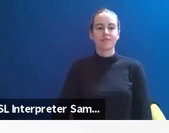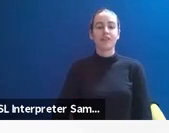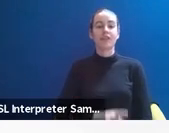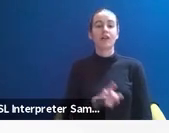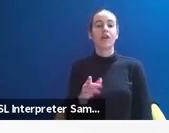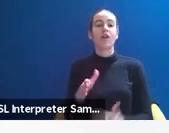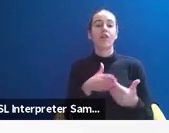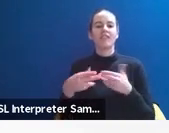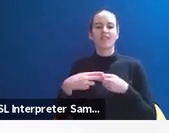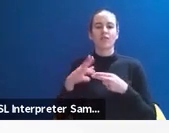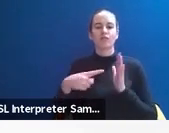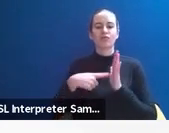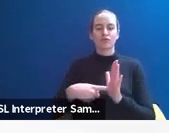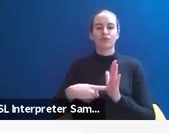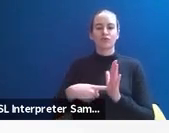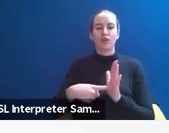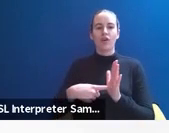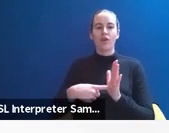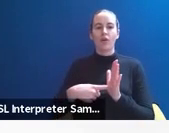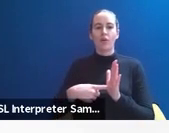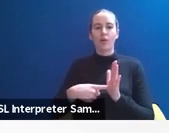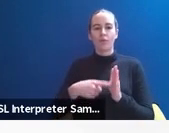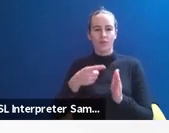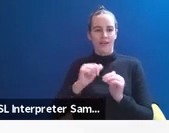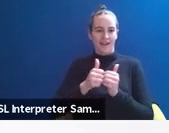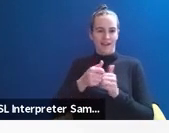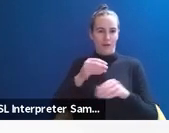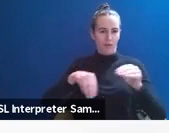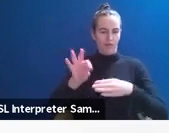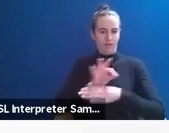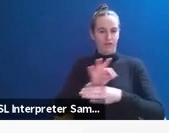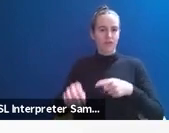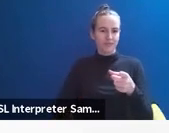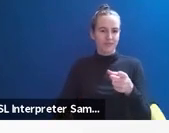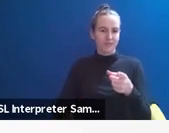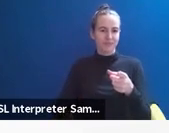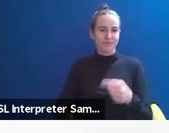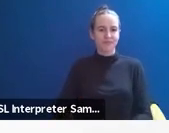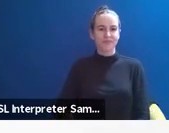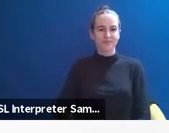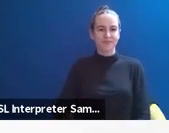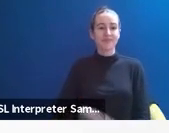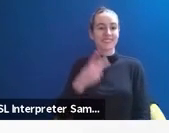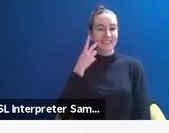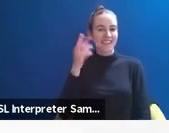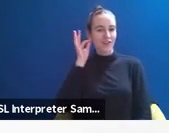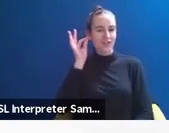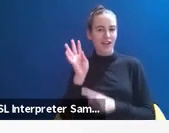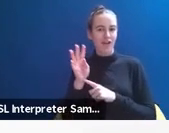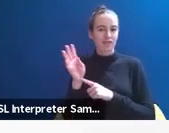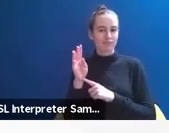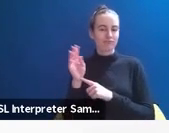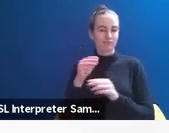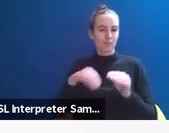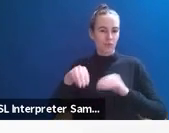animation of the inner ear functioning. And here we can see those outer hair cells moving up and down. And we can also